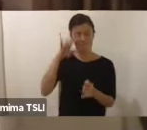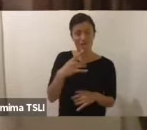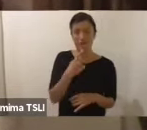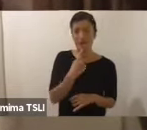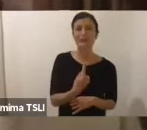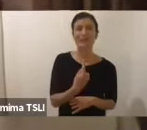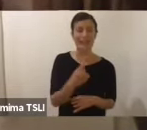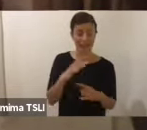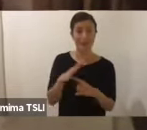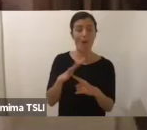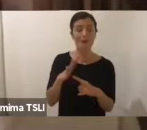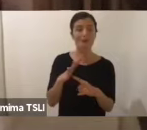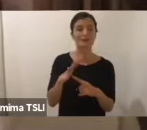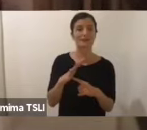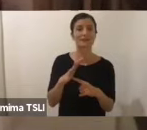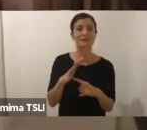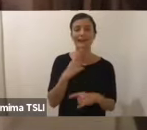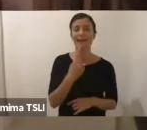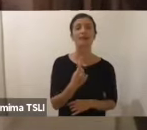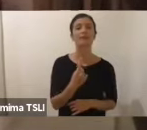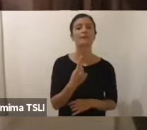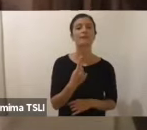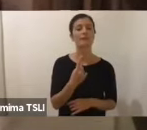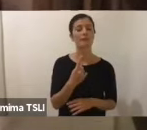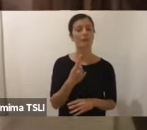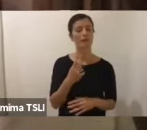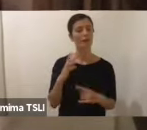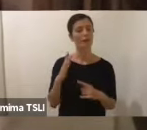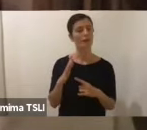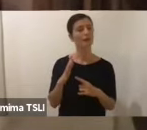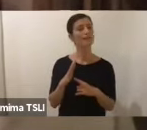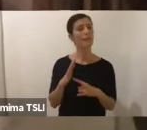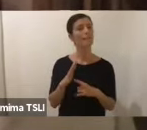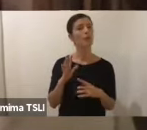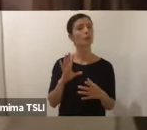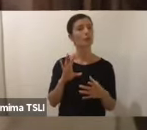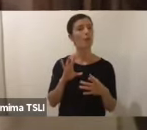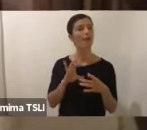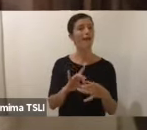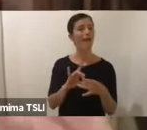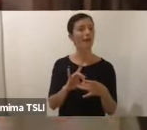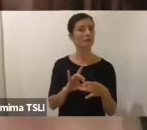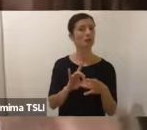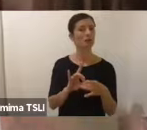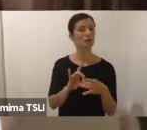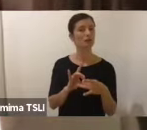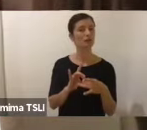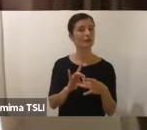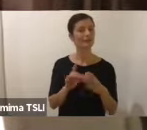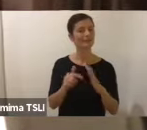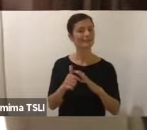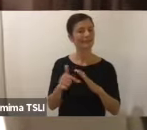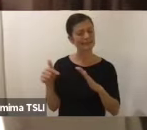wanted to say which is i think that we should engage in a deep uh in uh in engage deeply